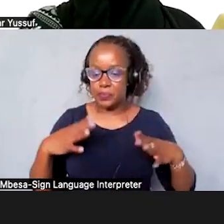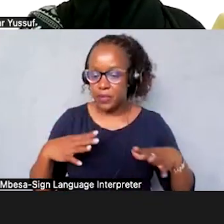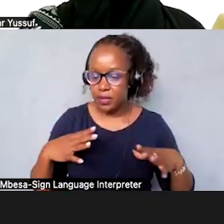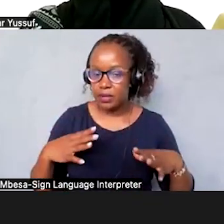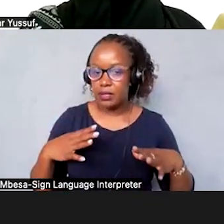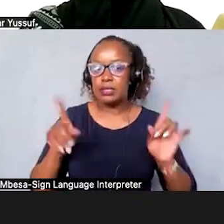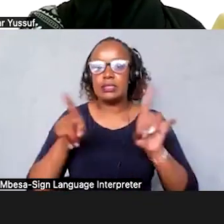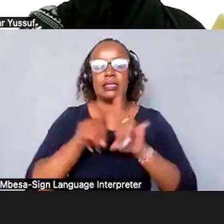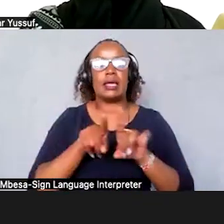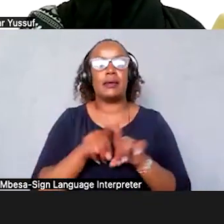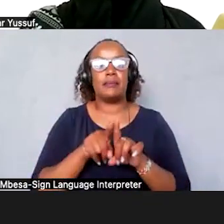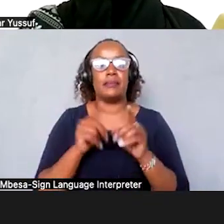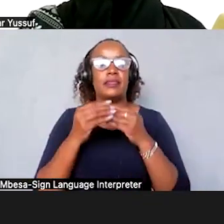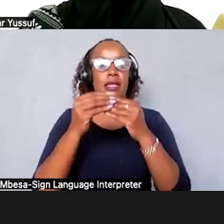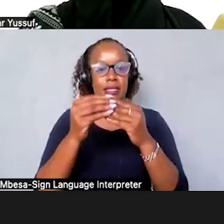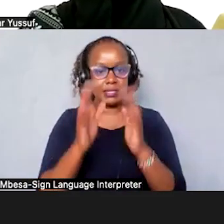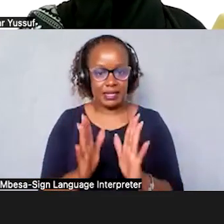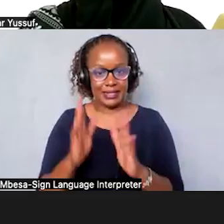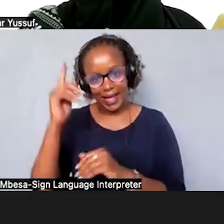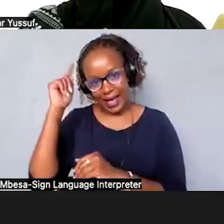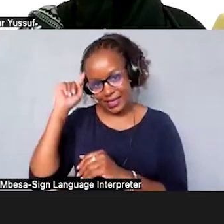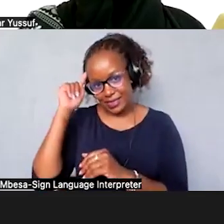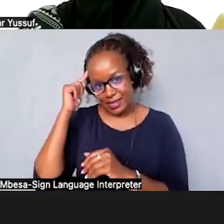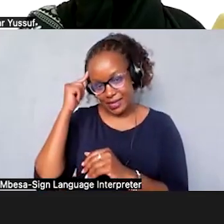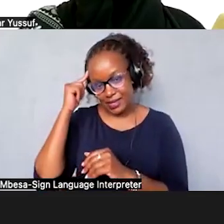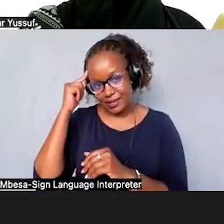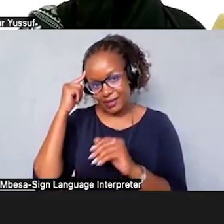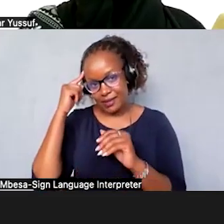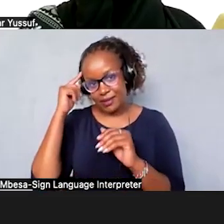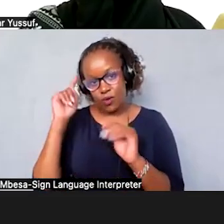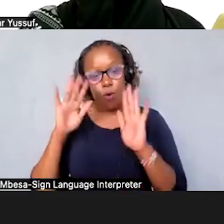leaders. So I think I can say